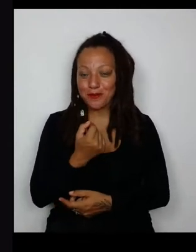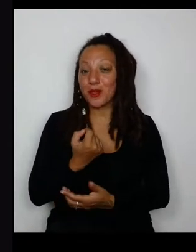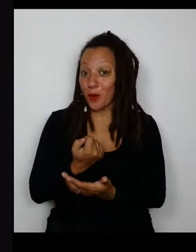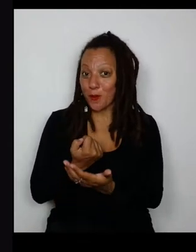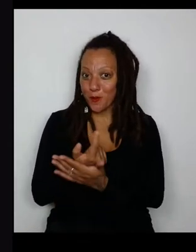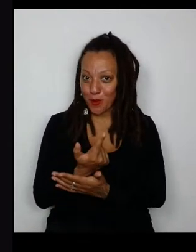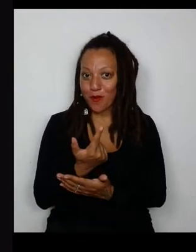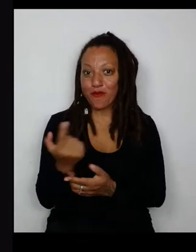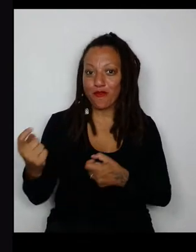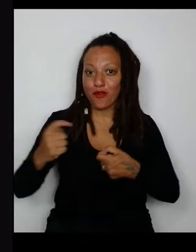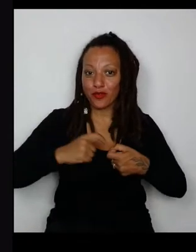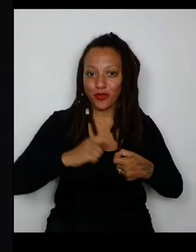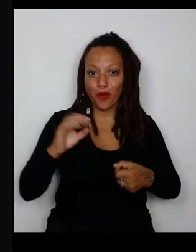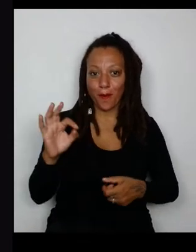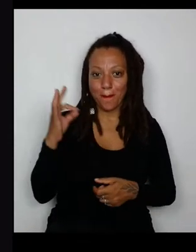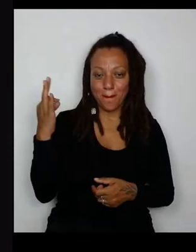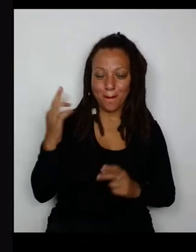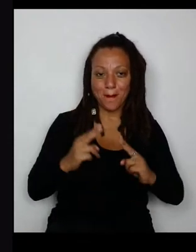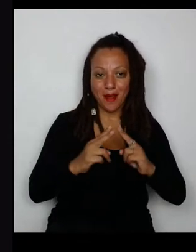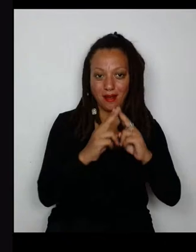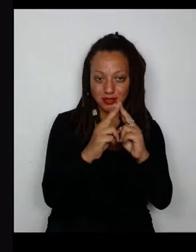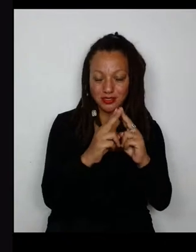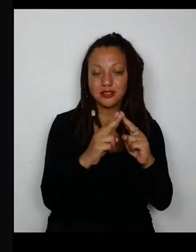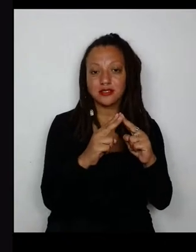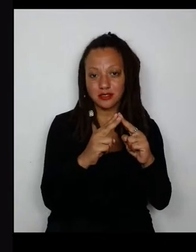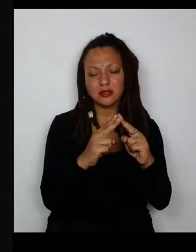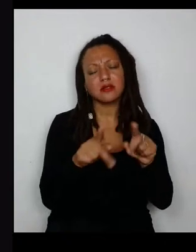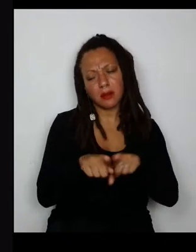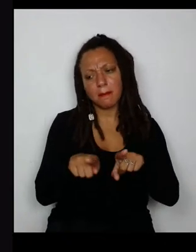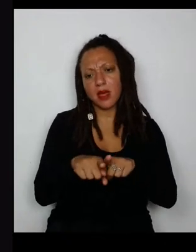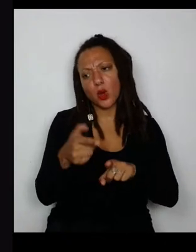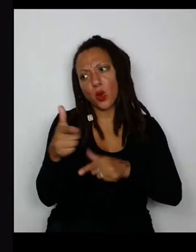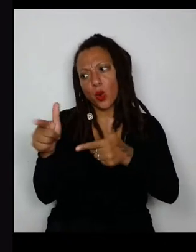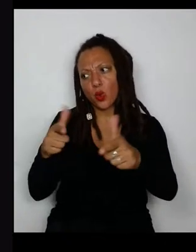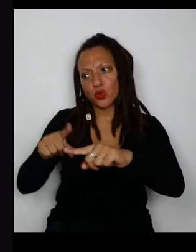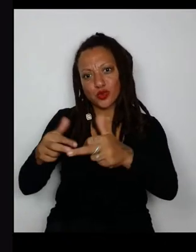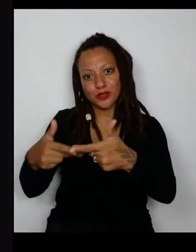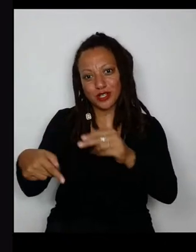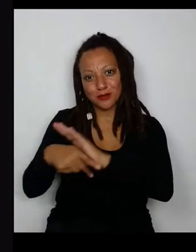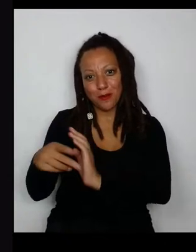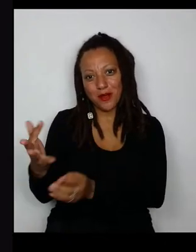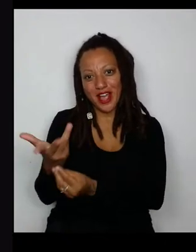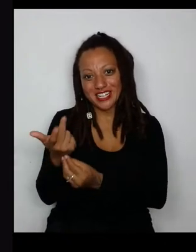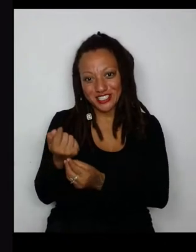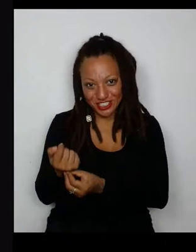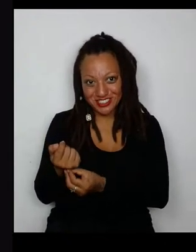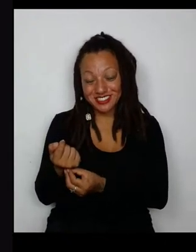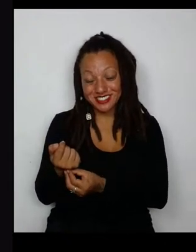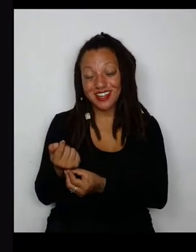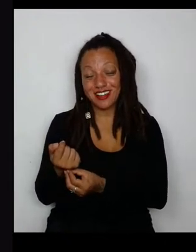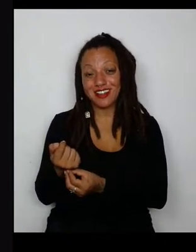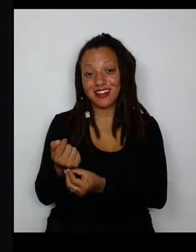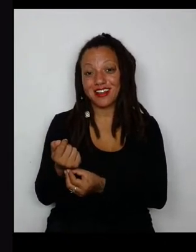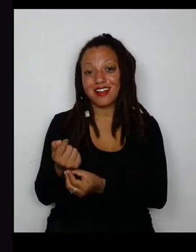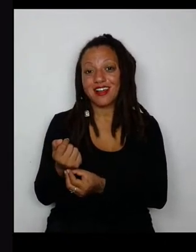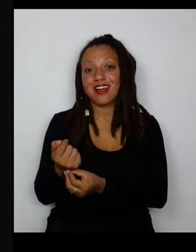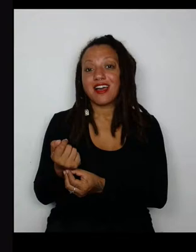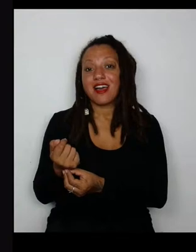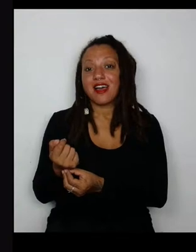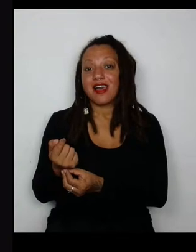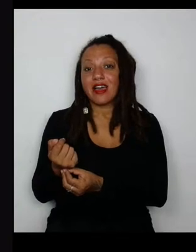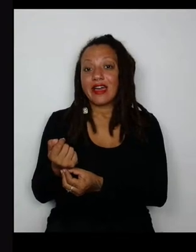paris carrying this work this portrait and many other objects and another painting by